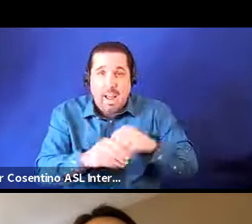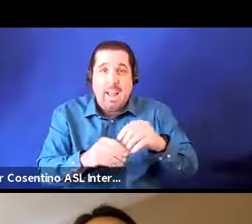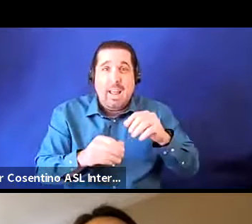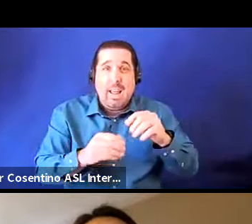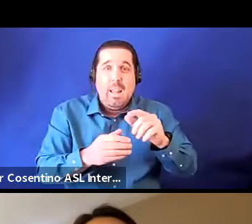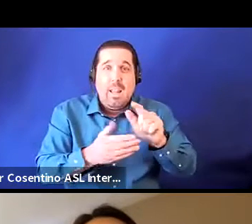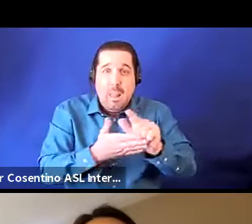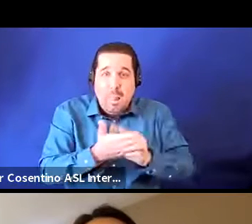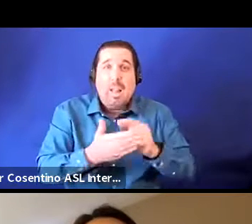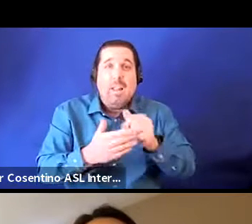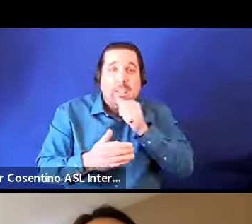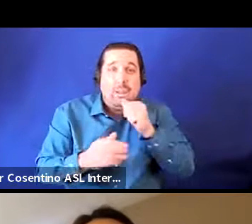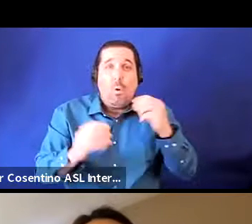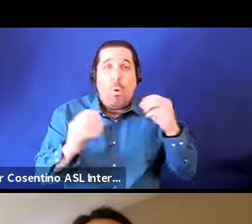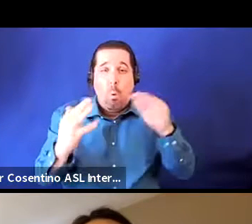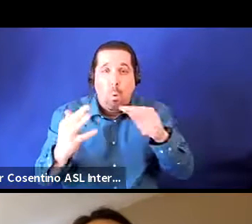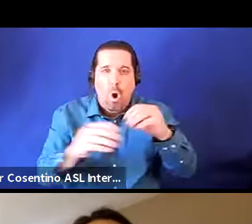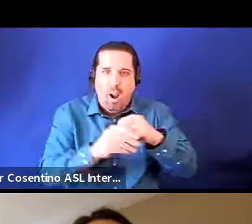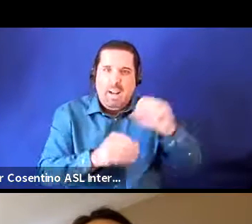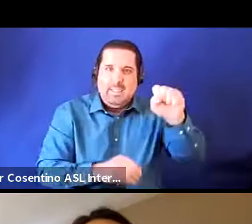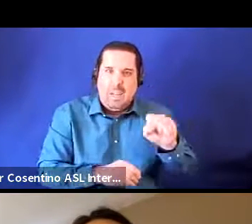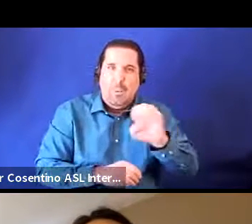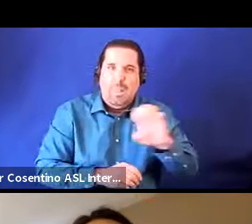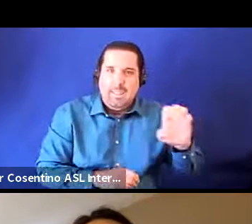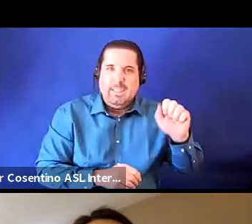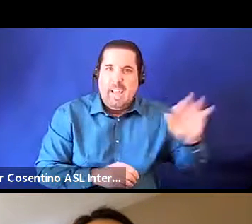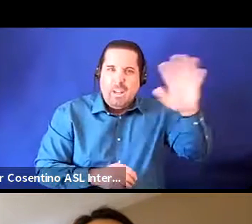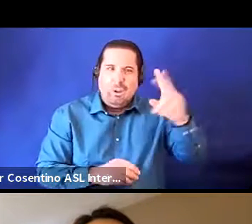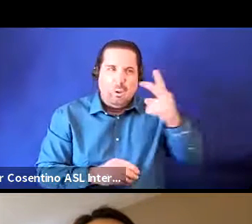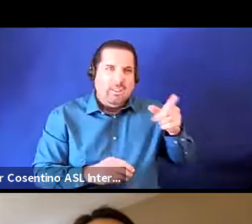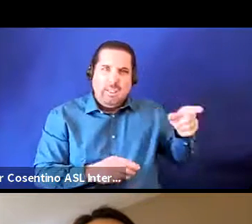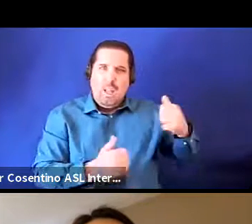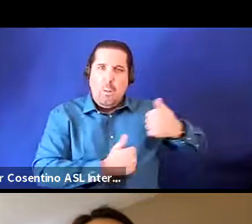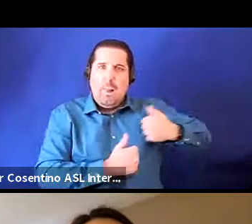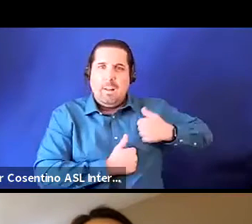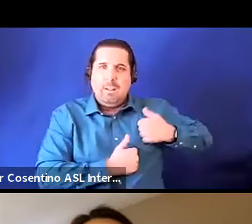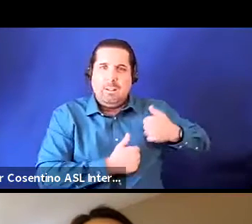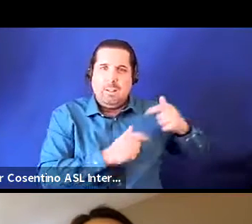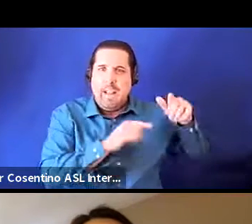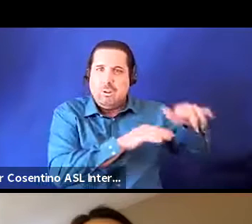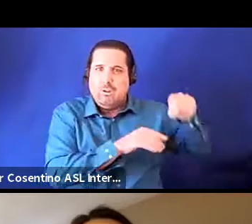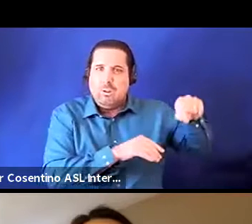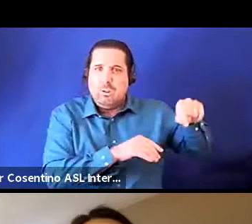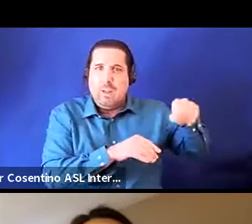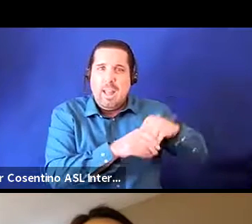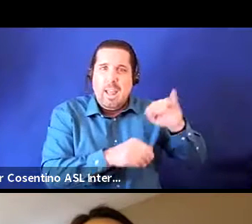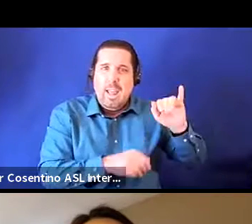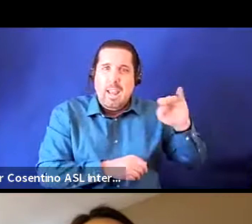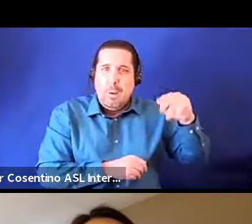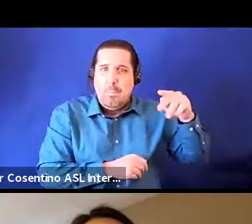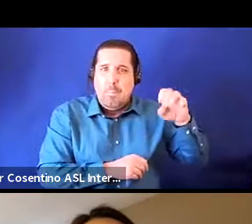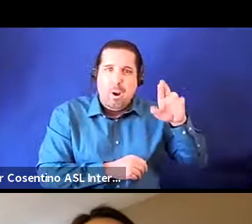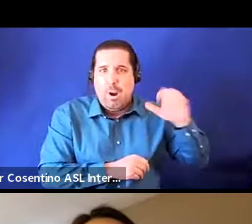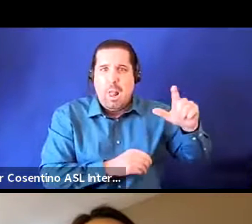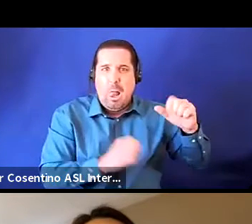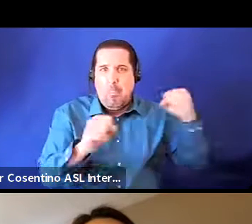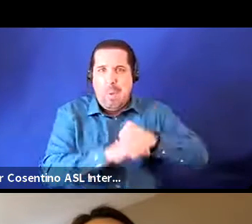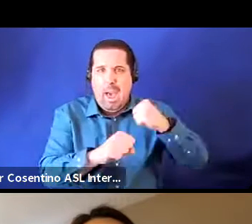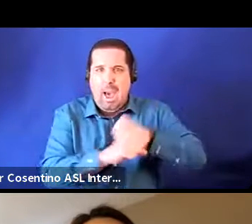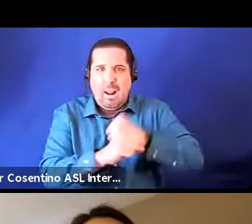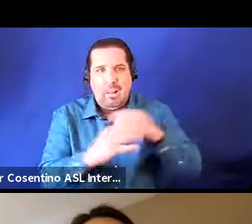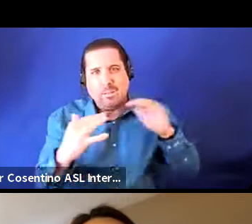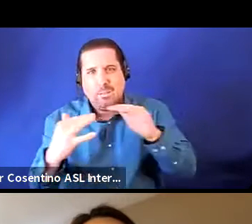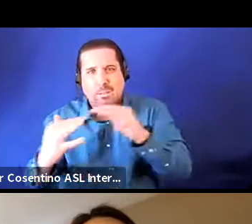Southeast Asia. And so you can actually see in the militarization of in the imperial battles of this world,